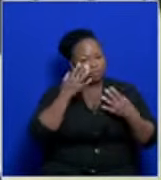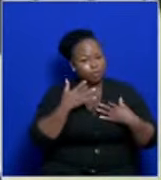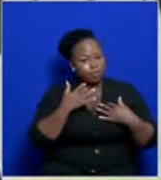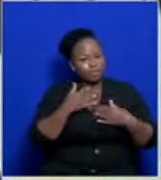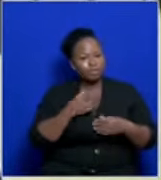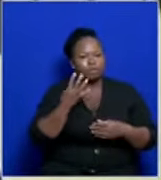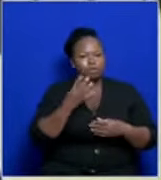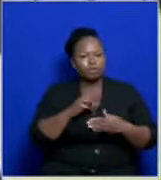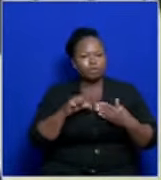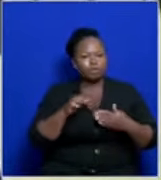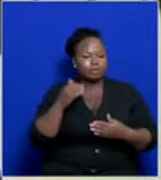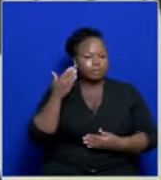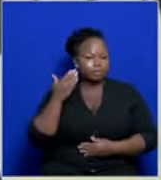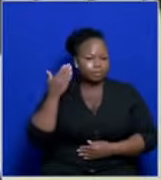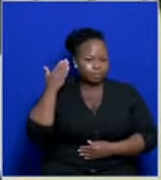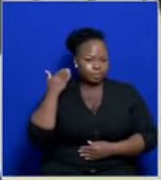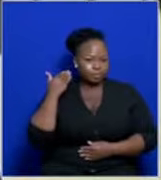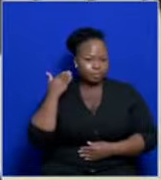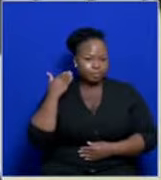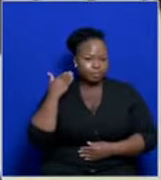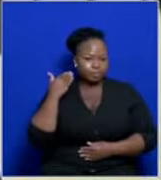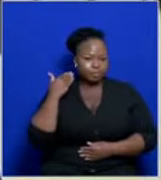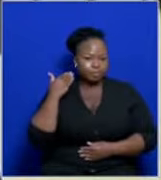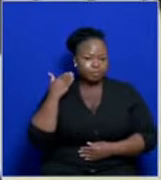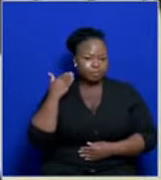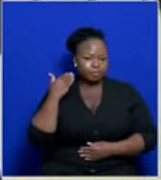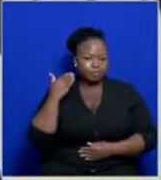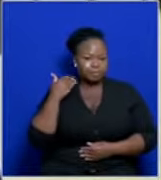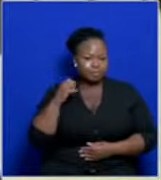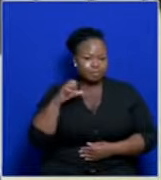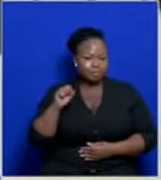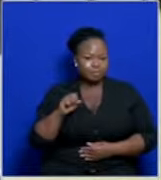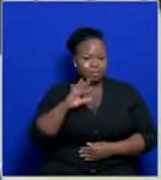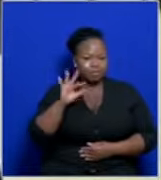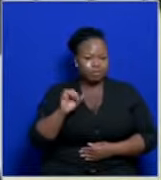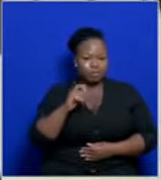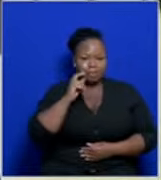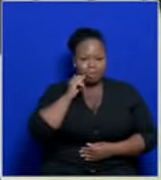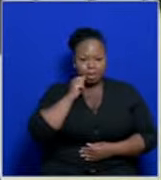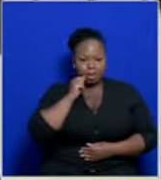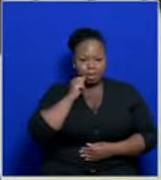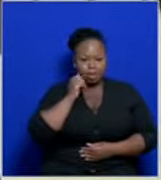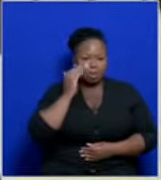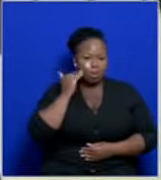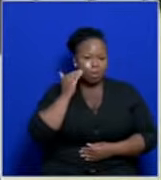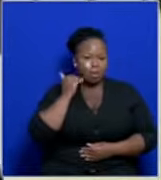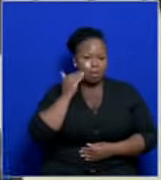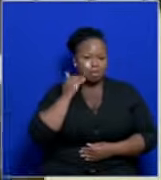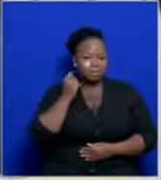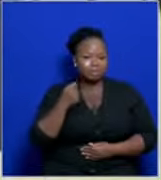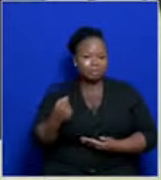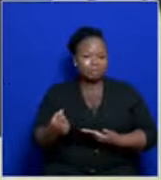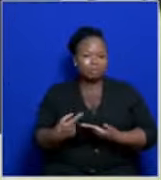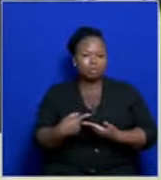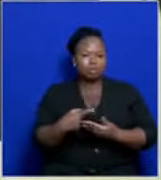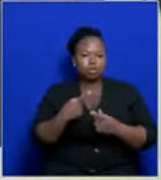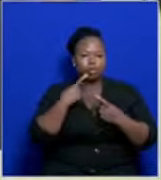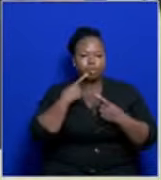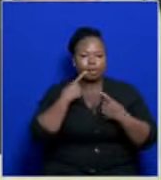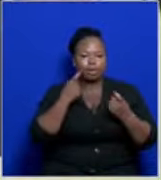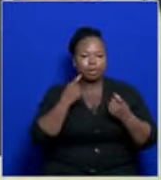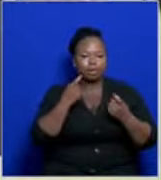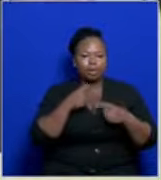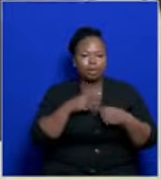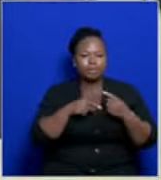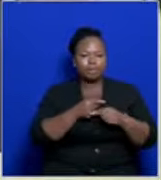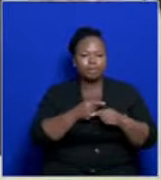a South African, a white male, sent me a complaint. It was about an African